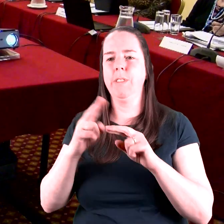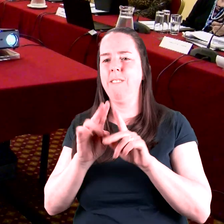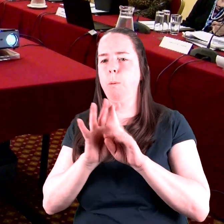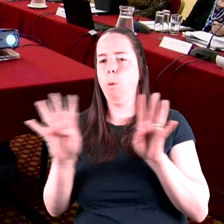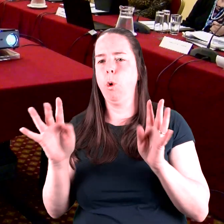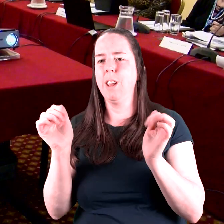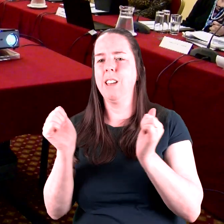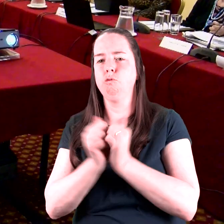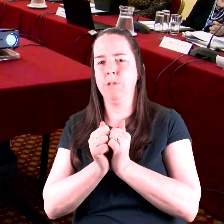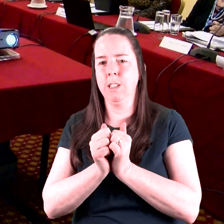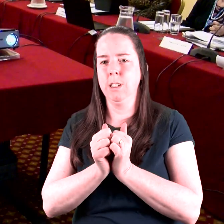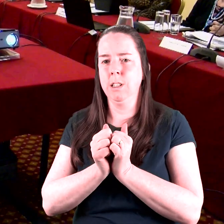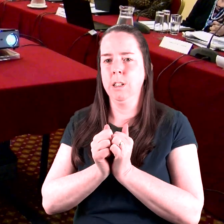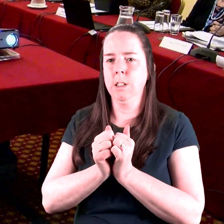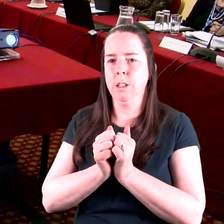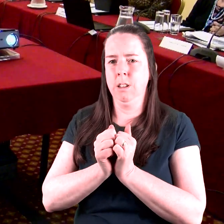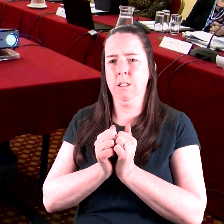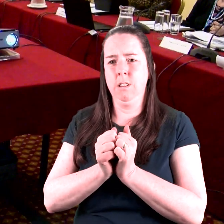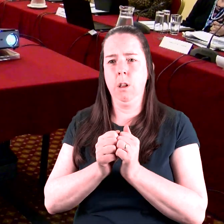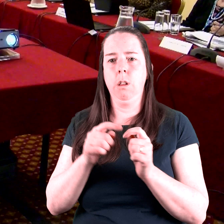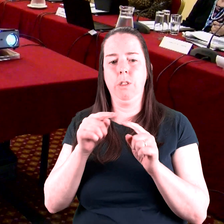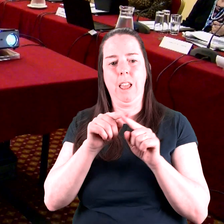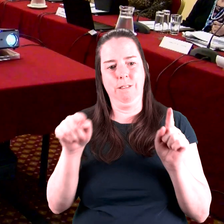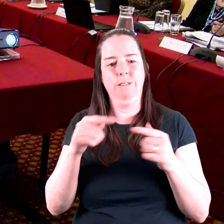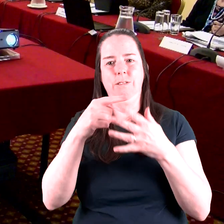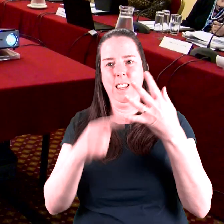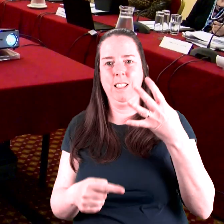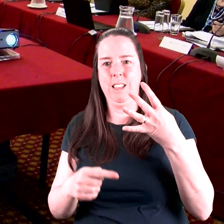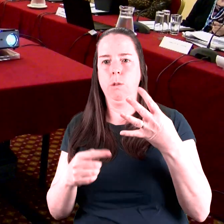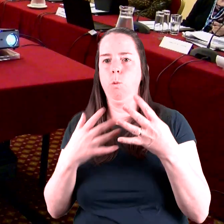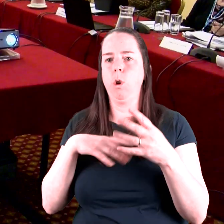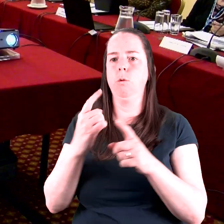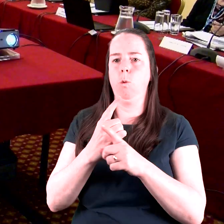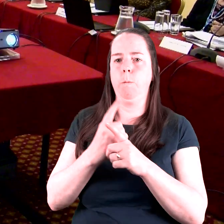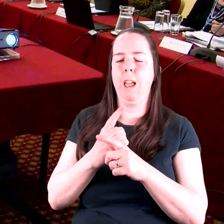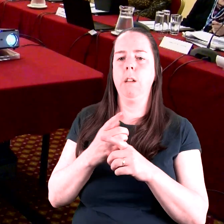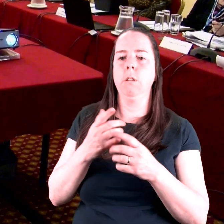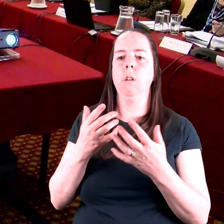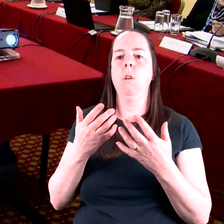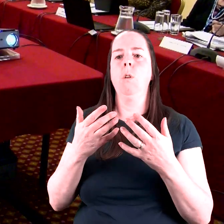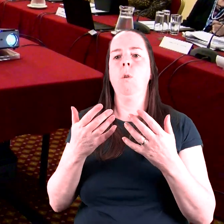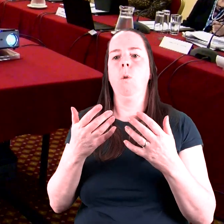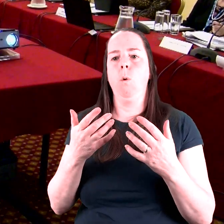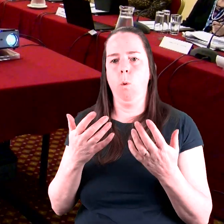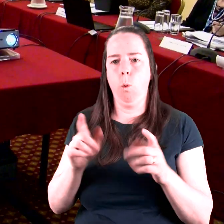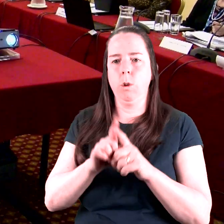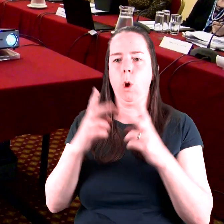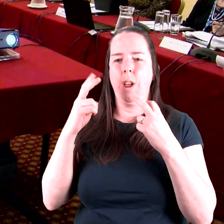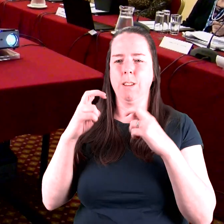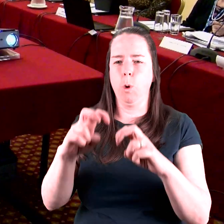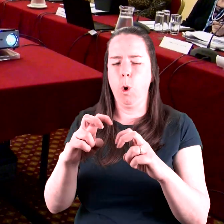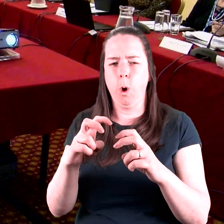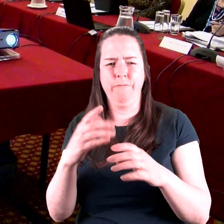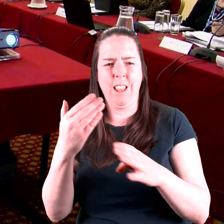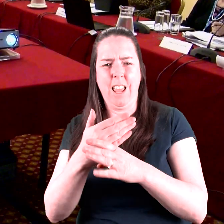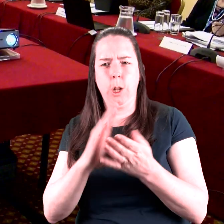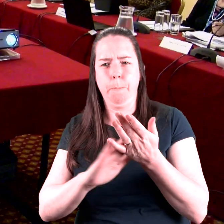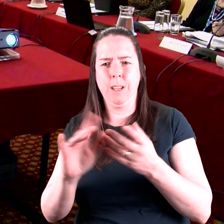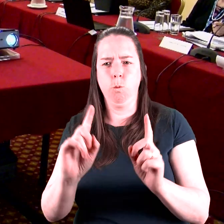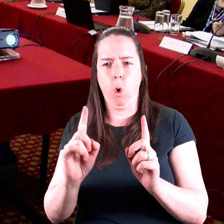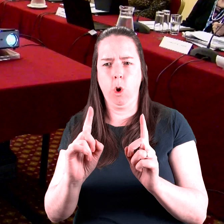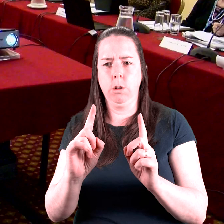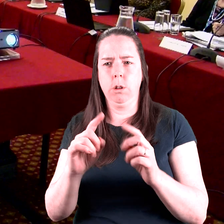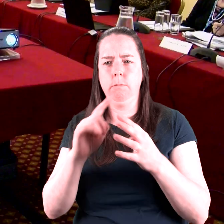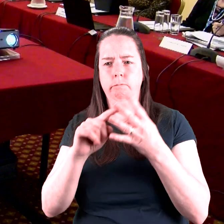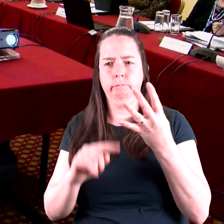work, if the board agree that these are the things that we want to go and talk about, we also now need to go and just explore what do we mean by action